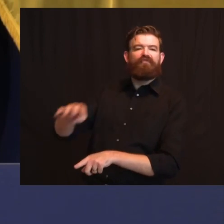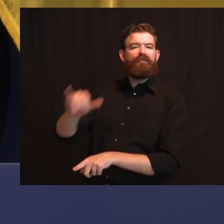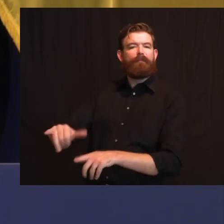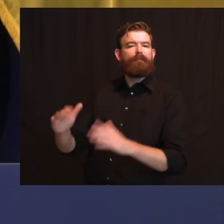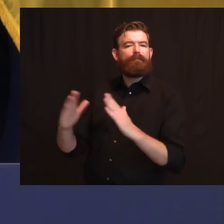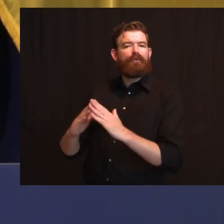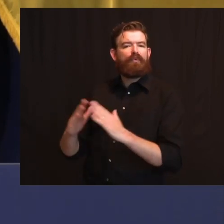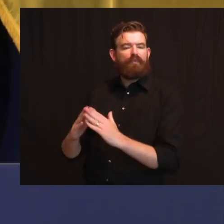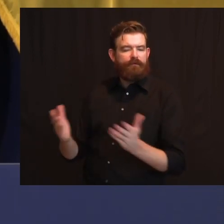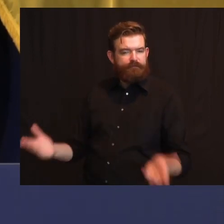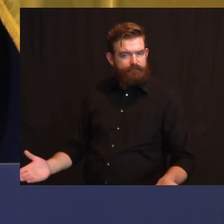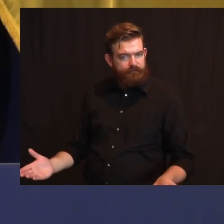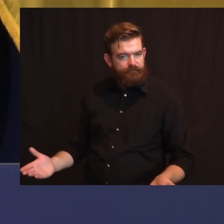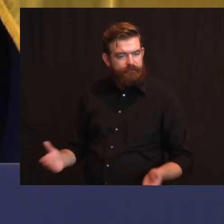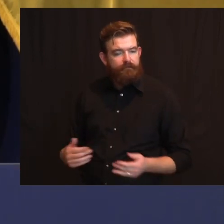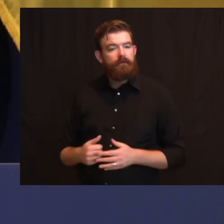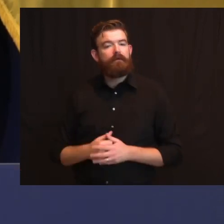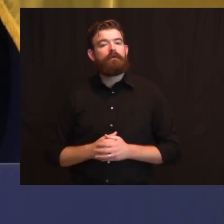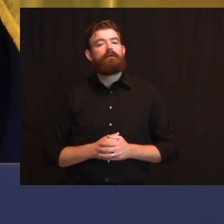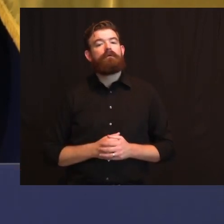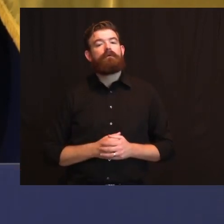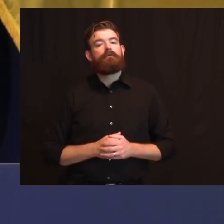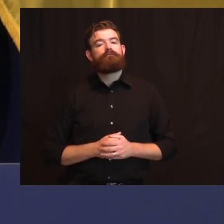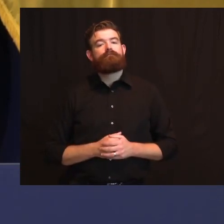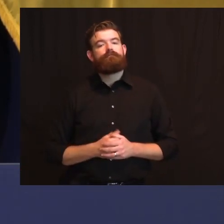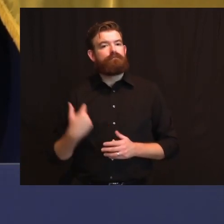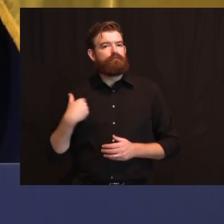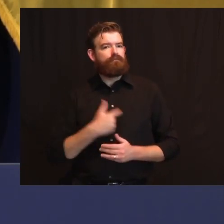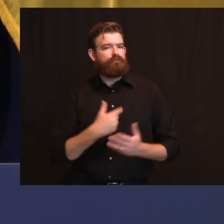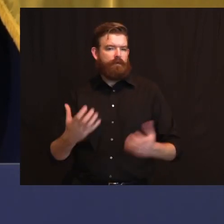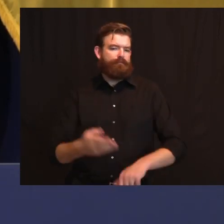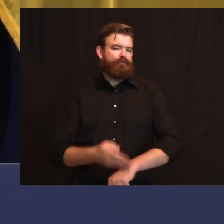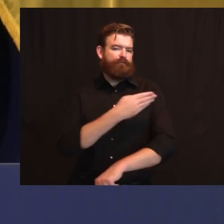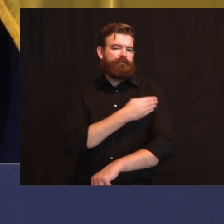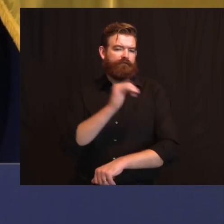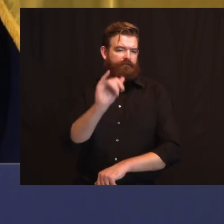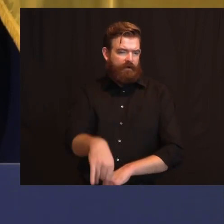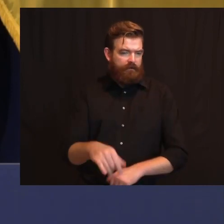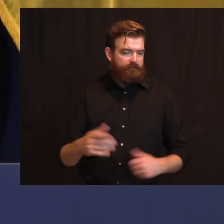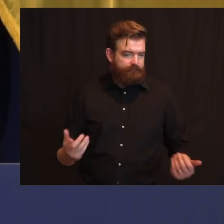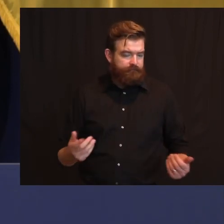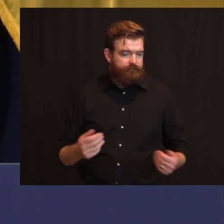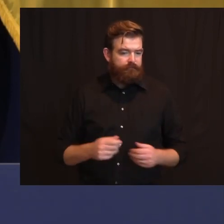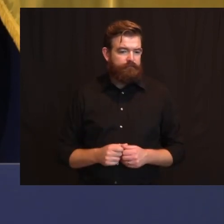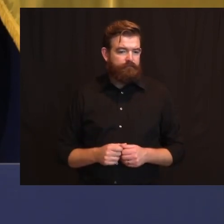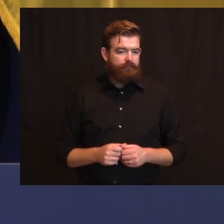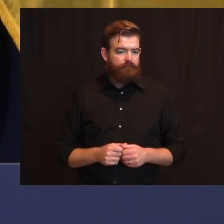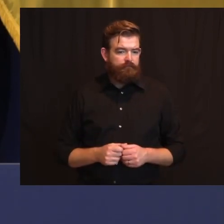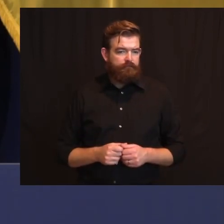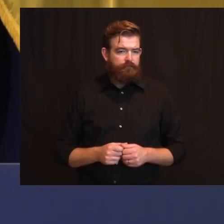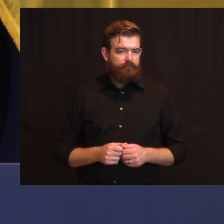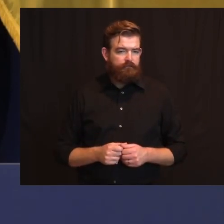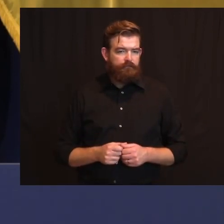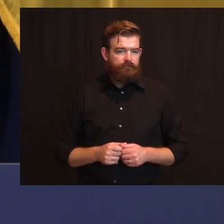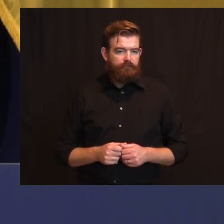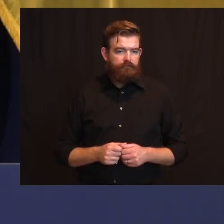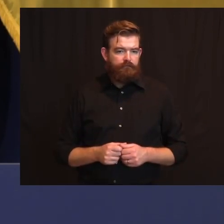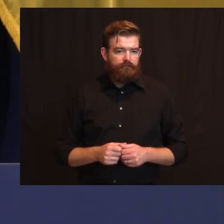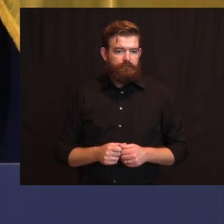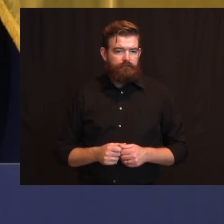and I hope we're proving that. We kept all-time high pre-K through 12th grade